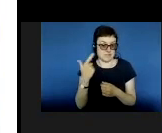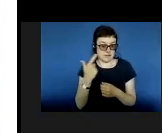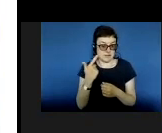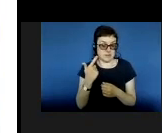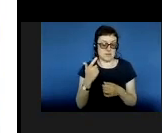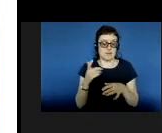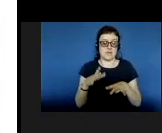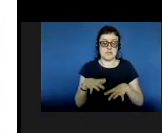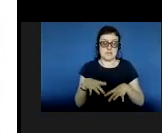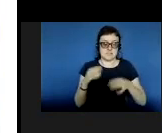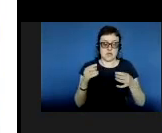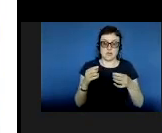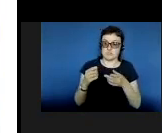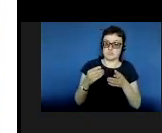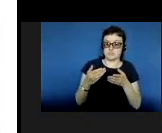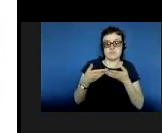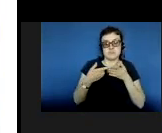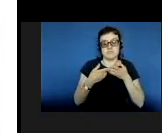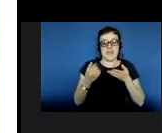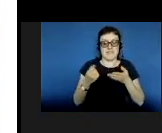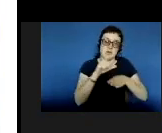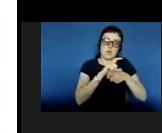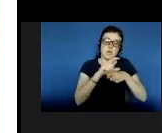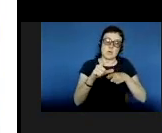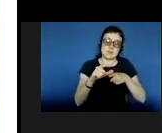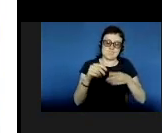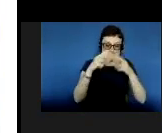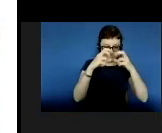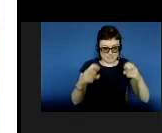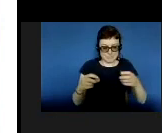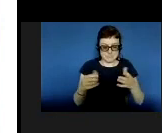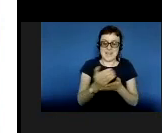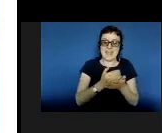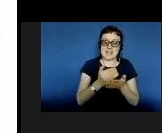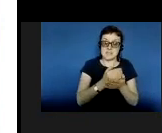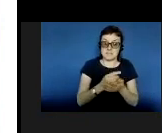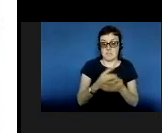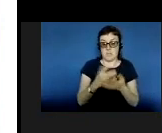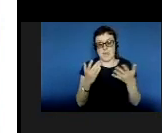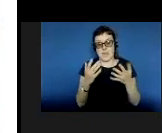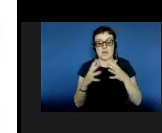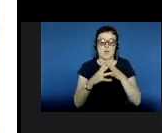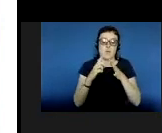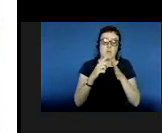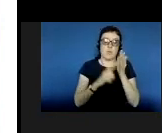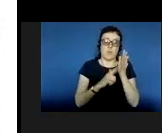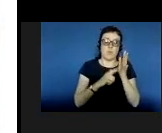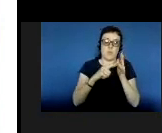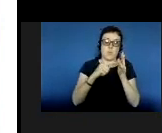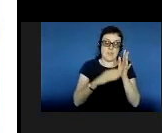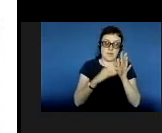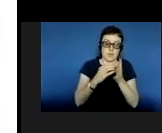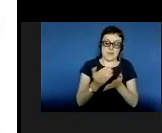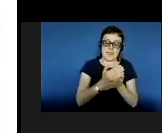our Exploring Collections courses with the Welcome Collection in London. And the second of these courses focused on engaging Outside